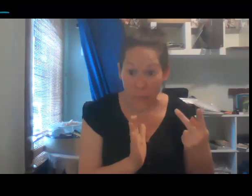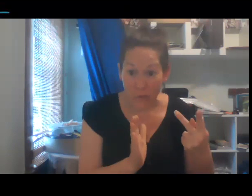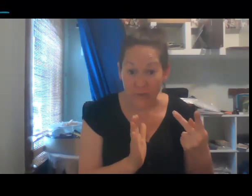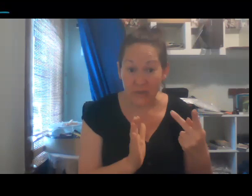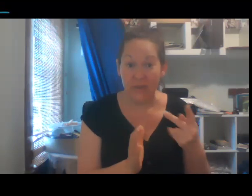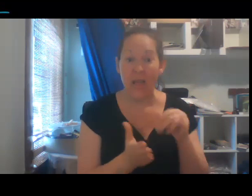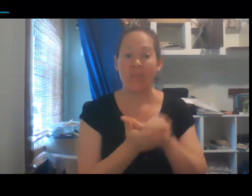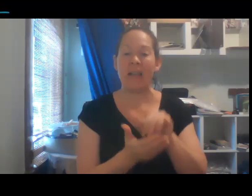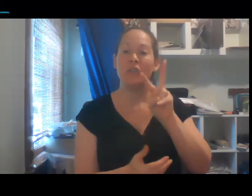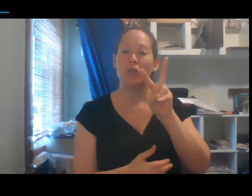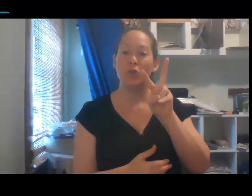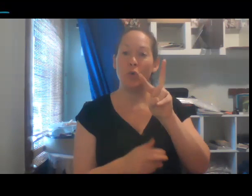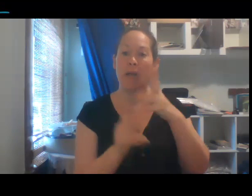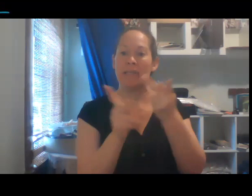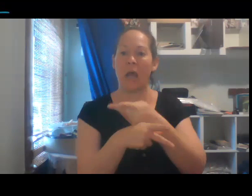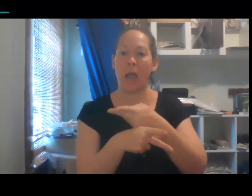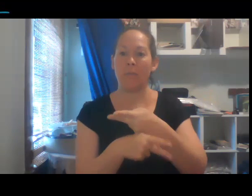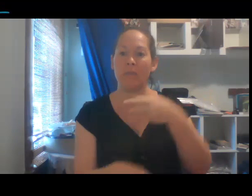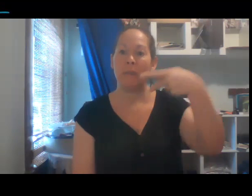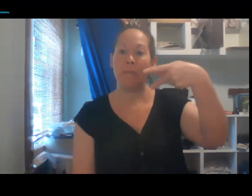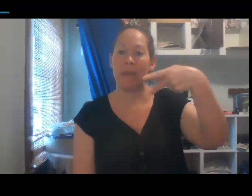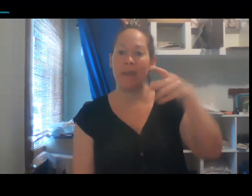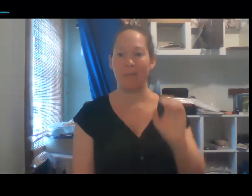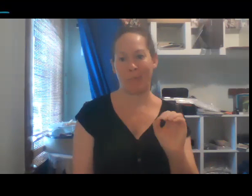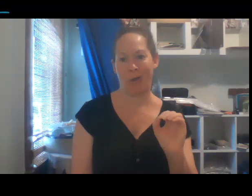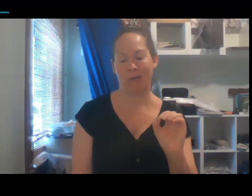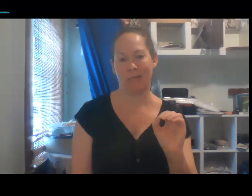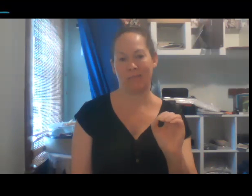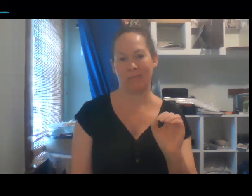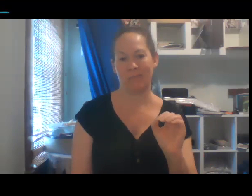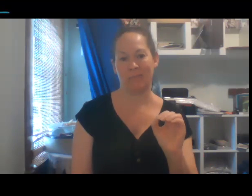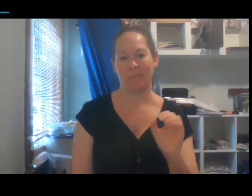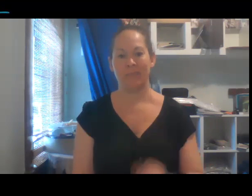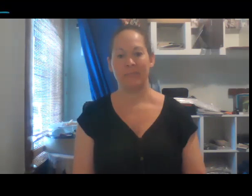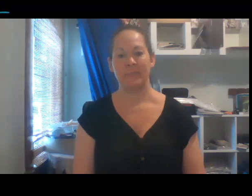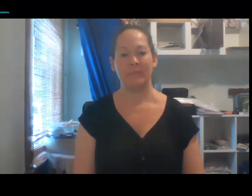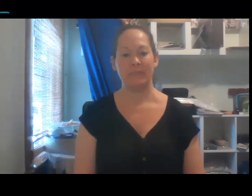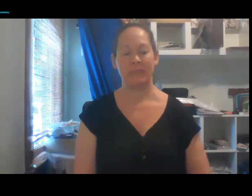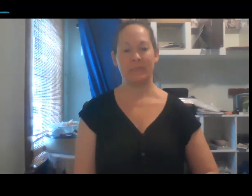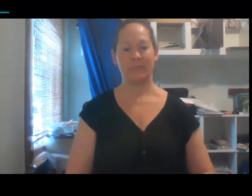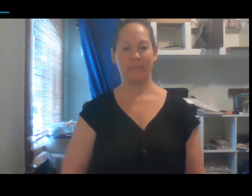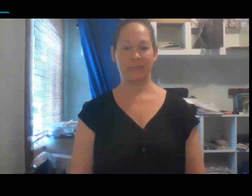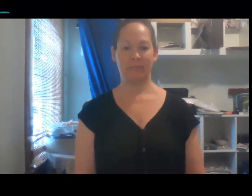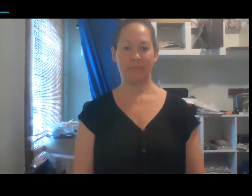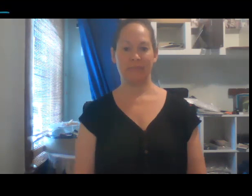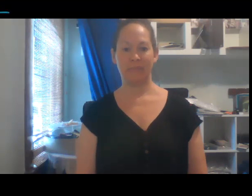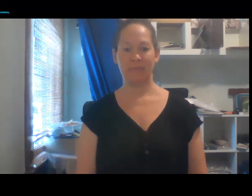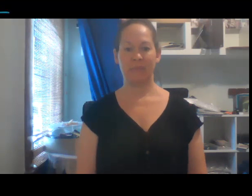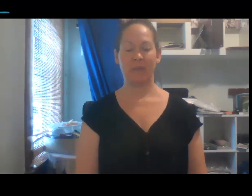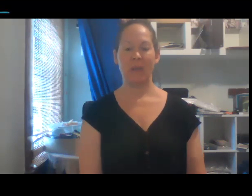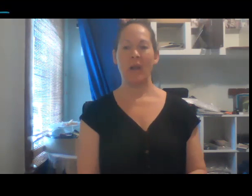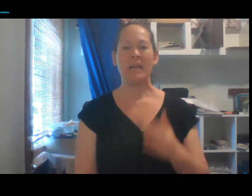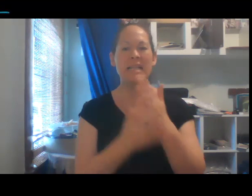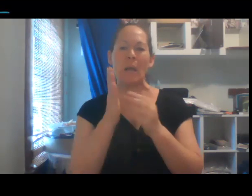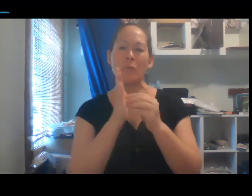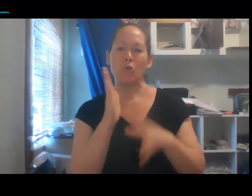times P naught. I'm not going to put in my 16,400. I've watched a lot of students, they'll rush right in, they'll say, hey,